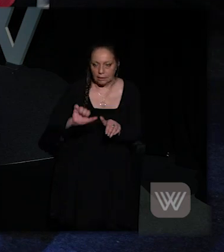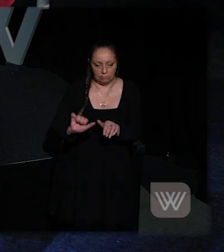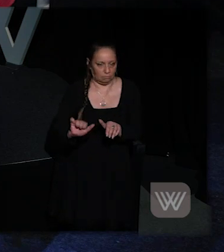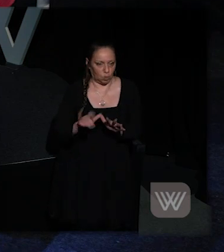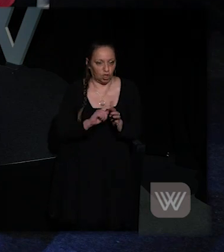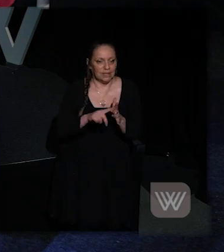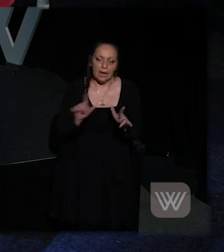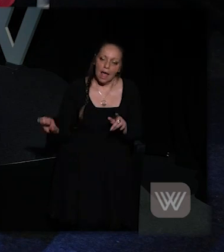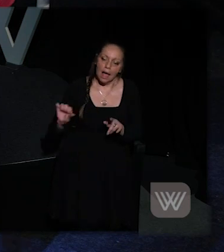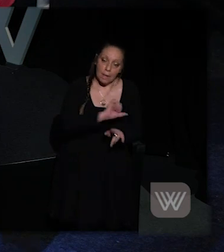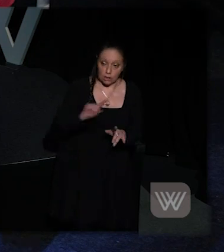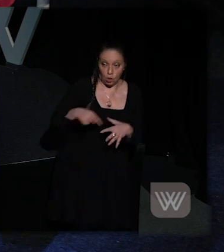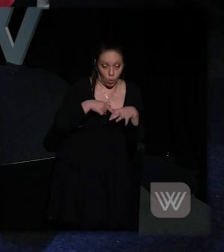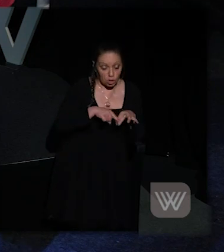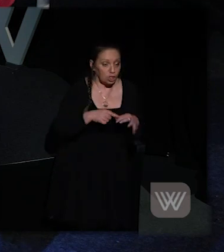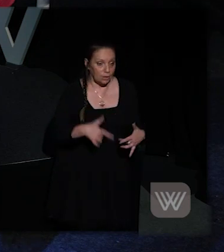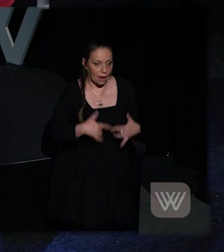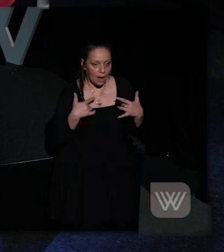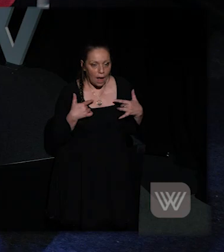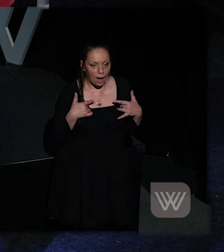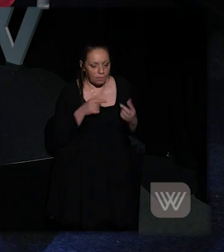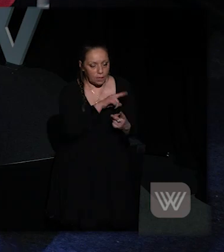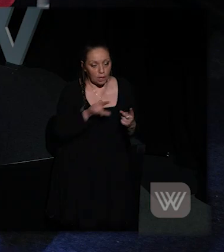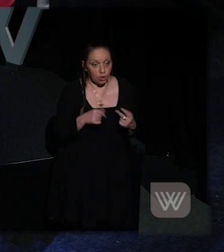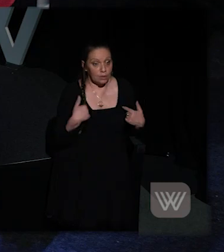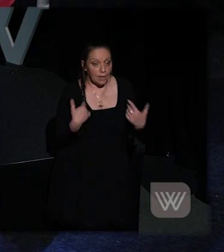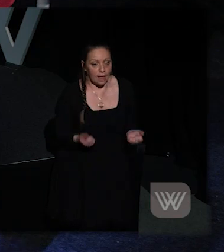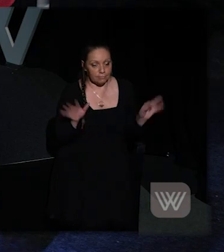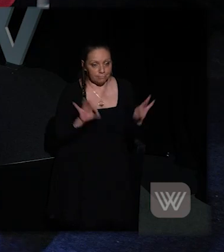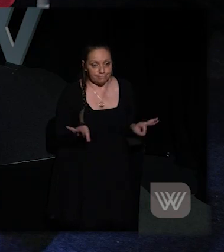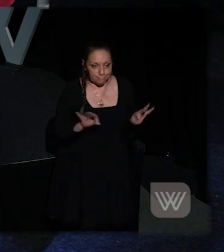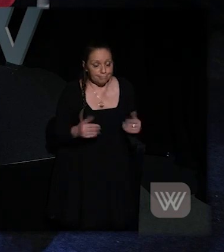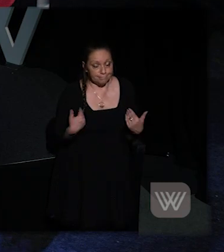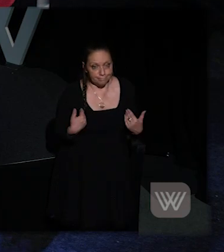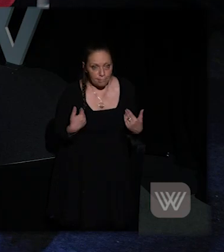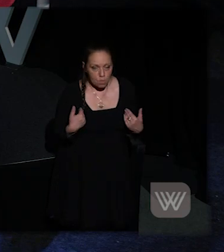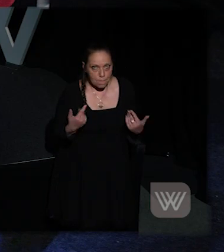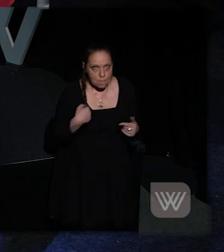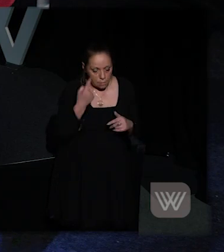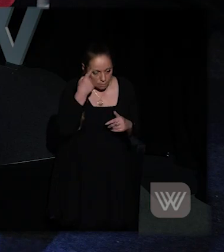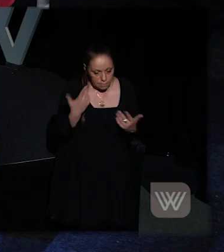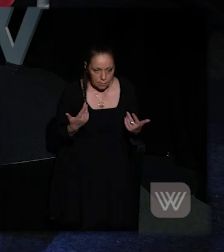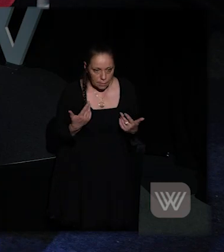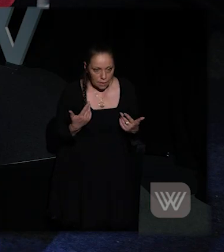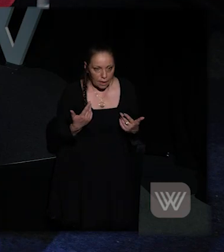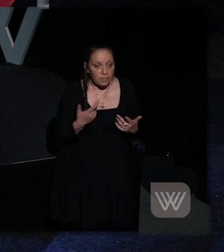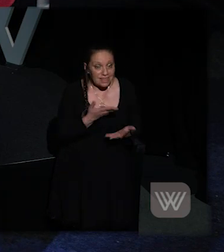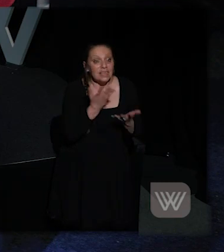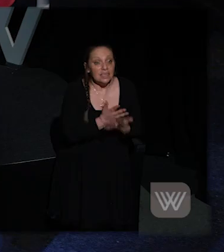But back to your question. Look, I don't feel like there's a choice in this. I think that this is an